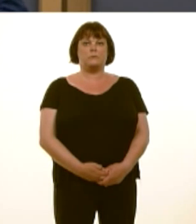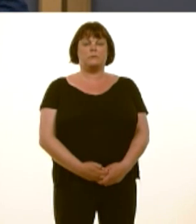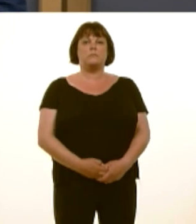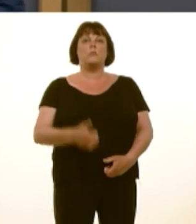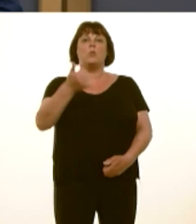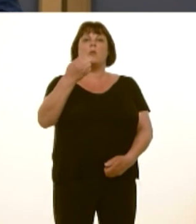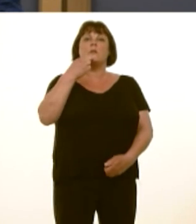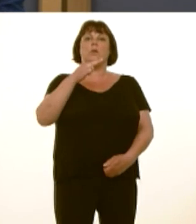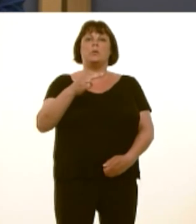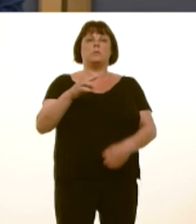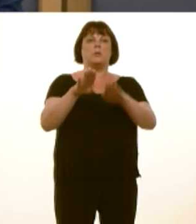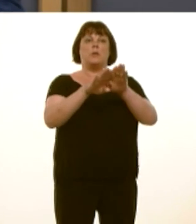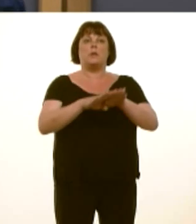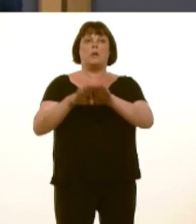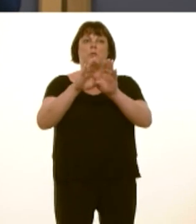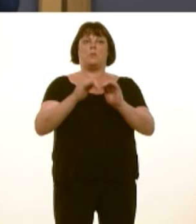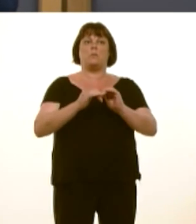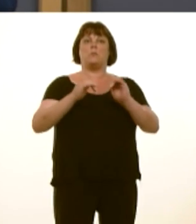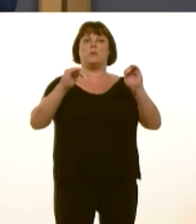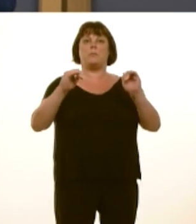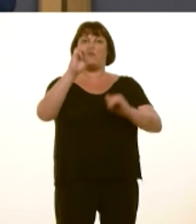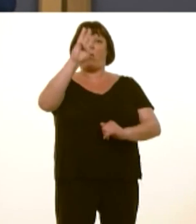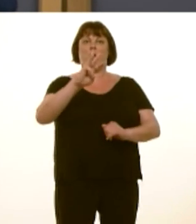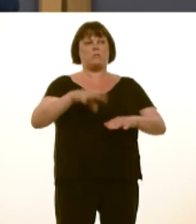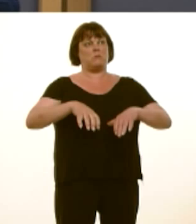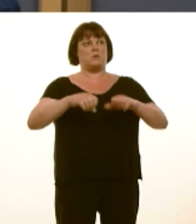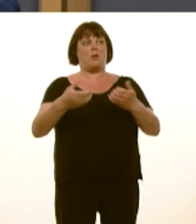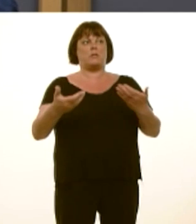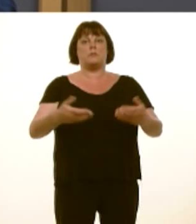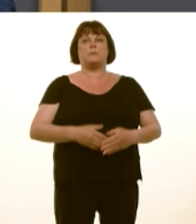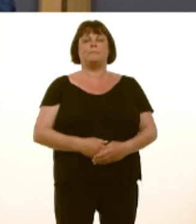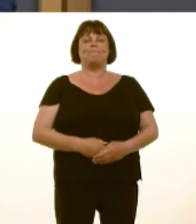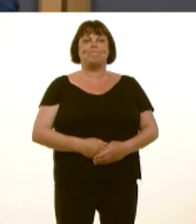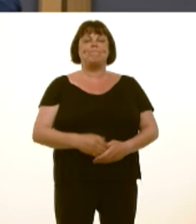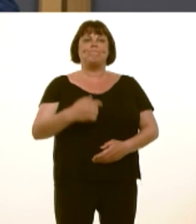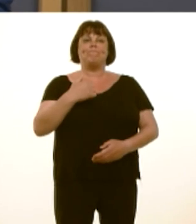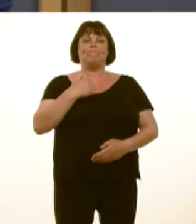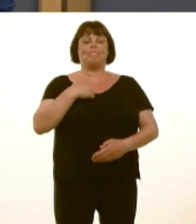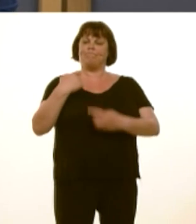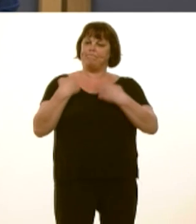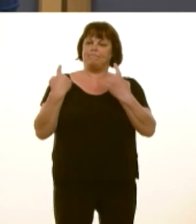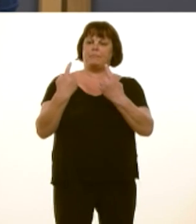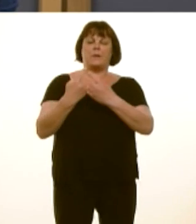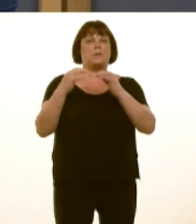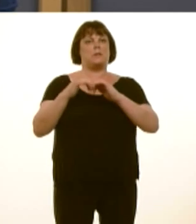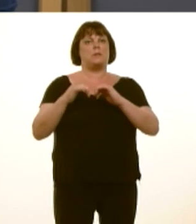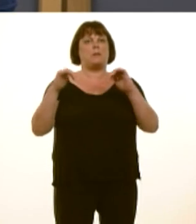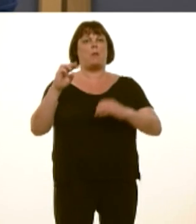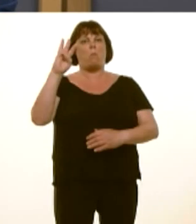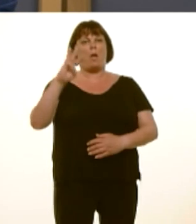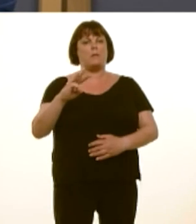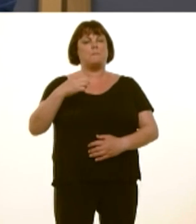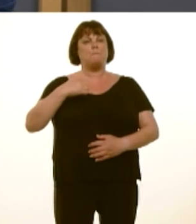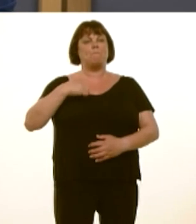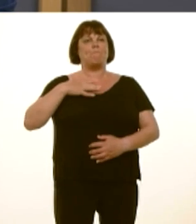Well, good afternoon. National Assembly for Wales is now in session. And on behalf of the National Assembly for Wales, I want to